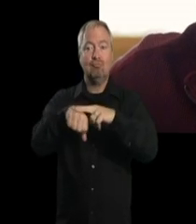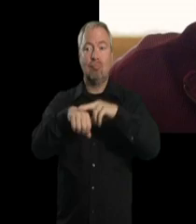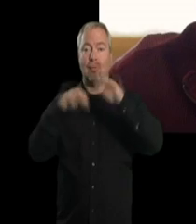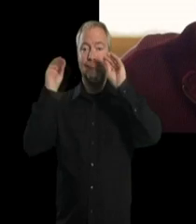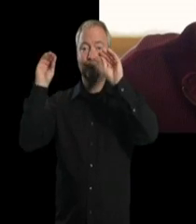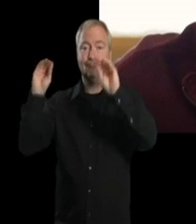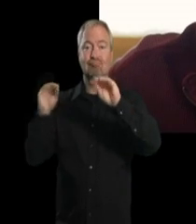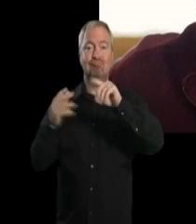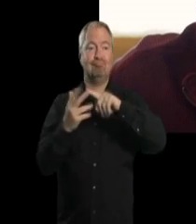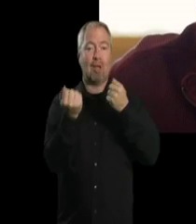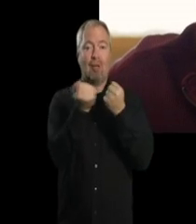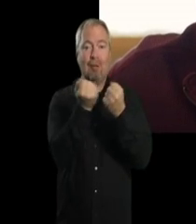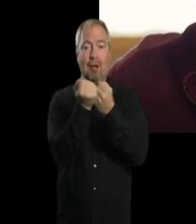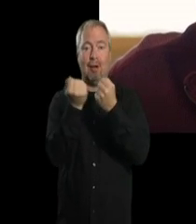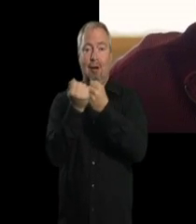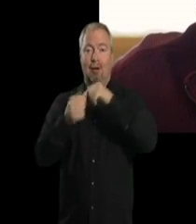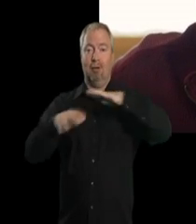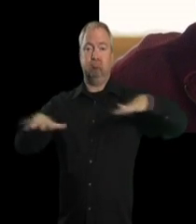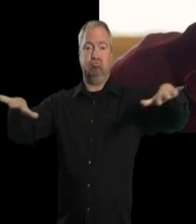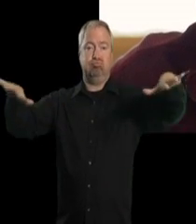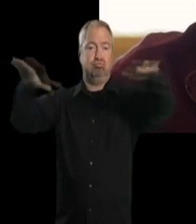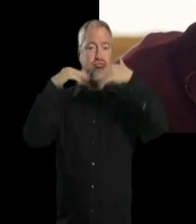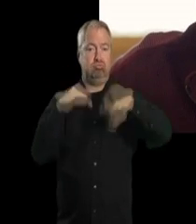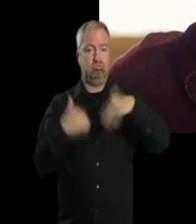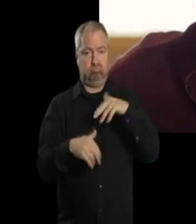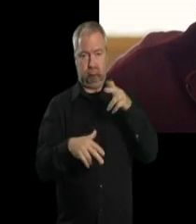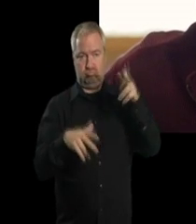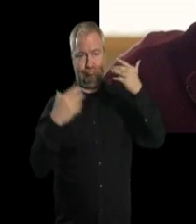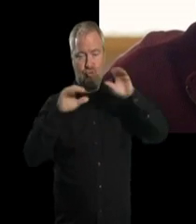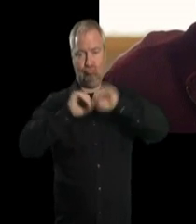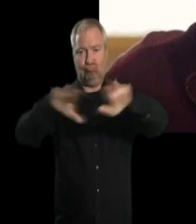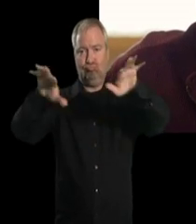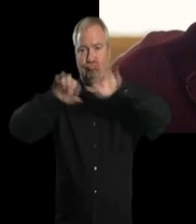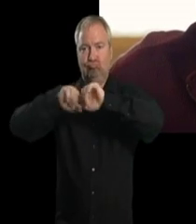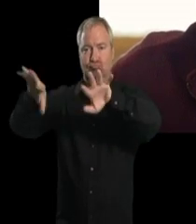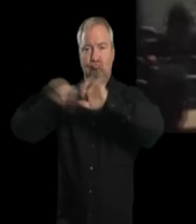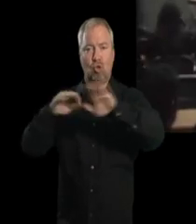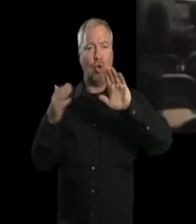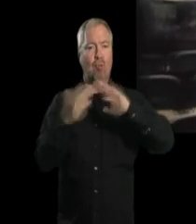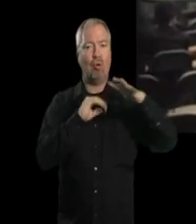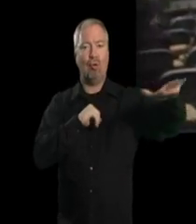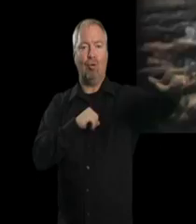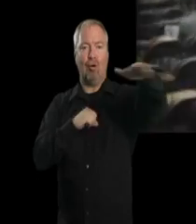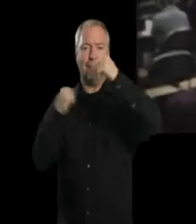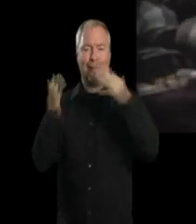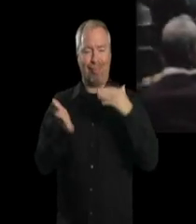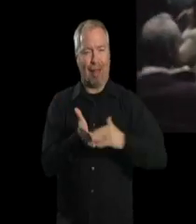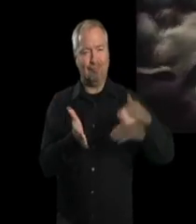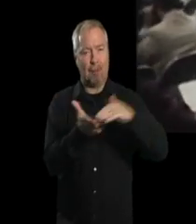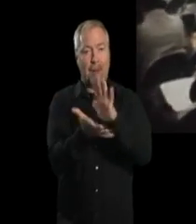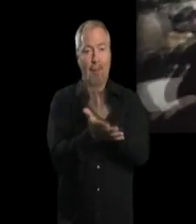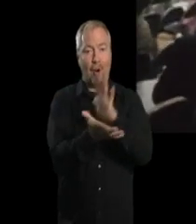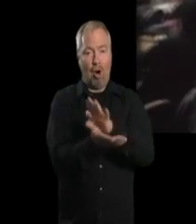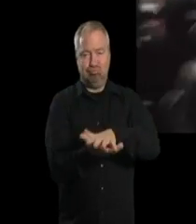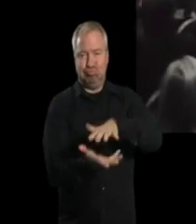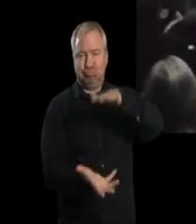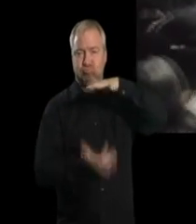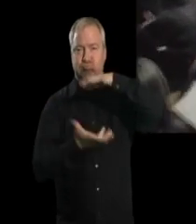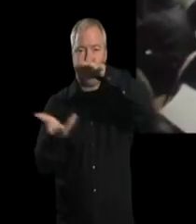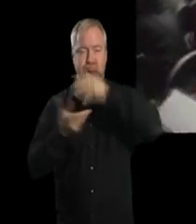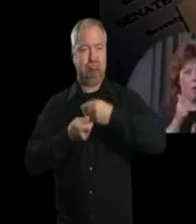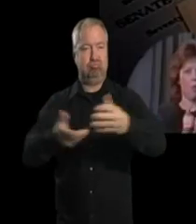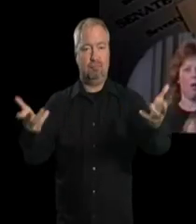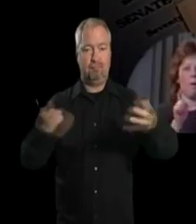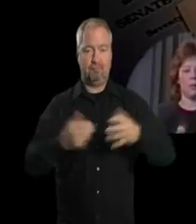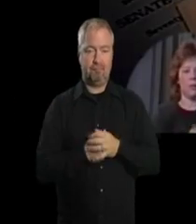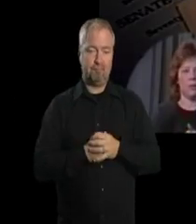together and worked locally, worked nationally, educated, advocated. There were hearings held all over the country,